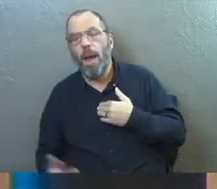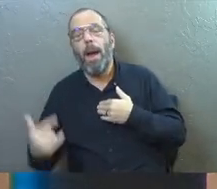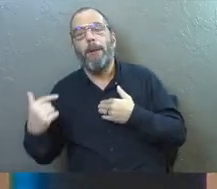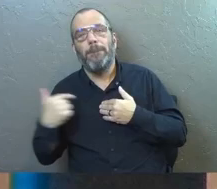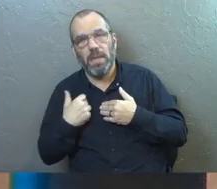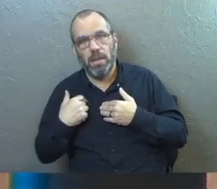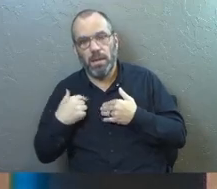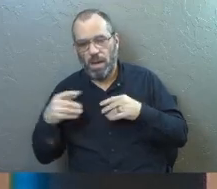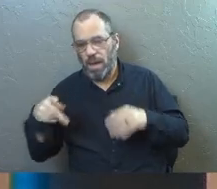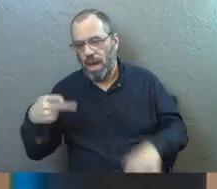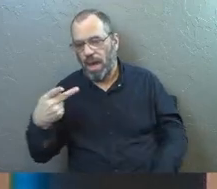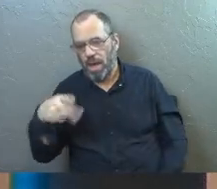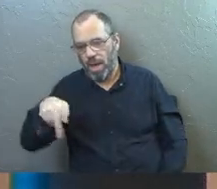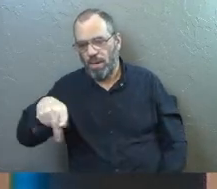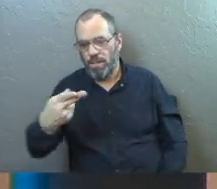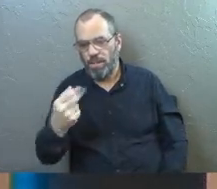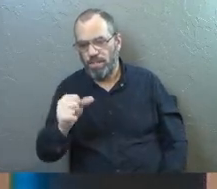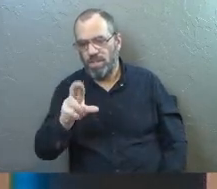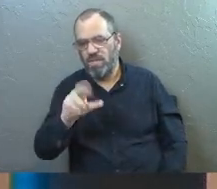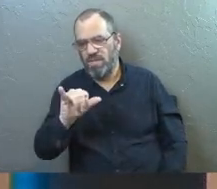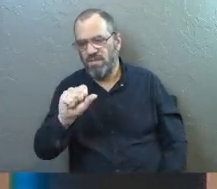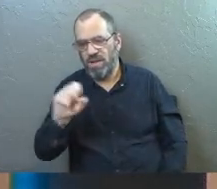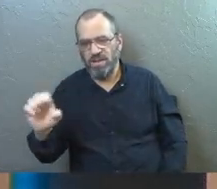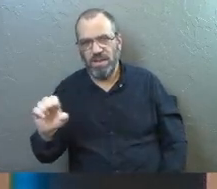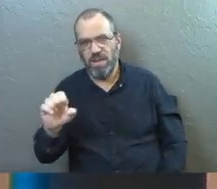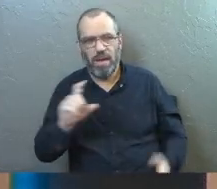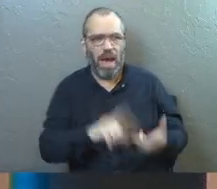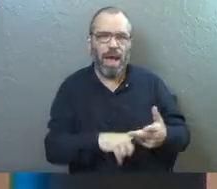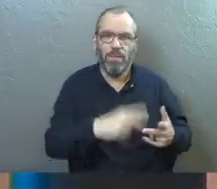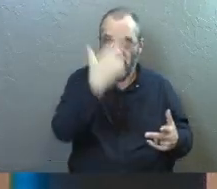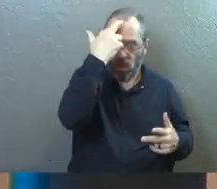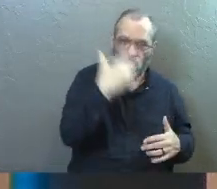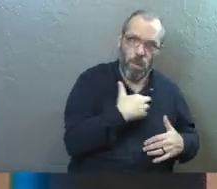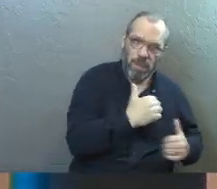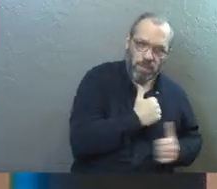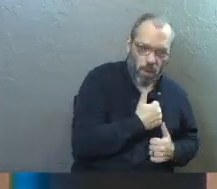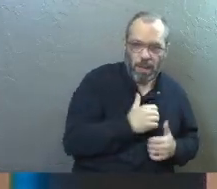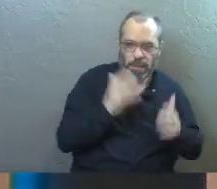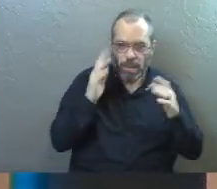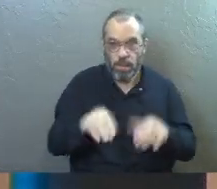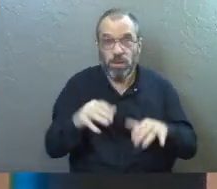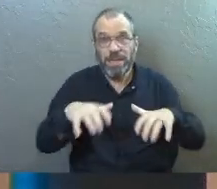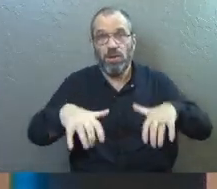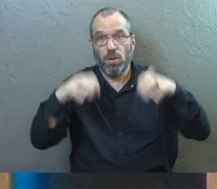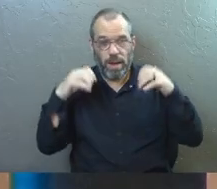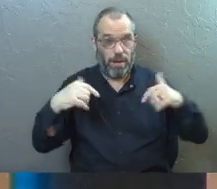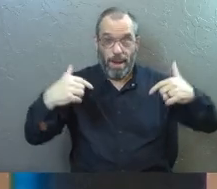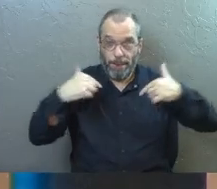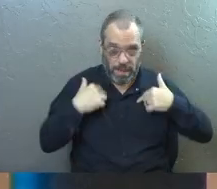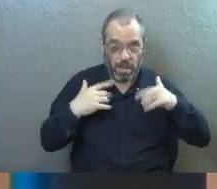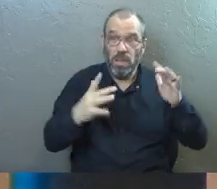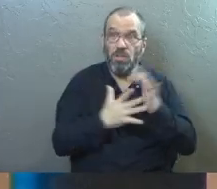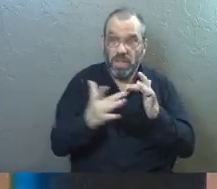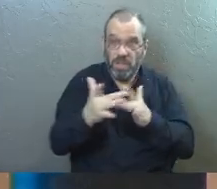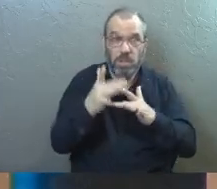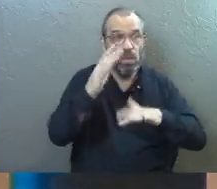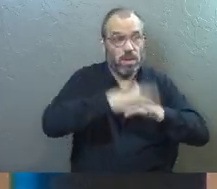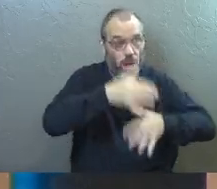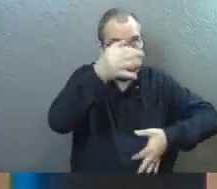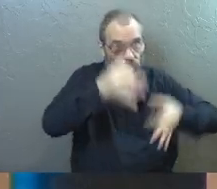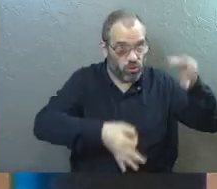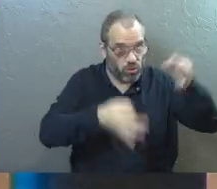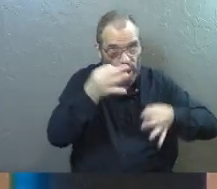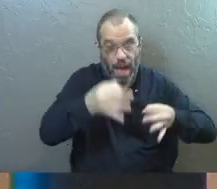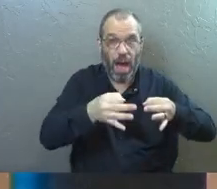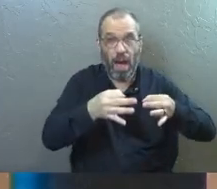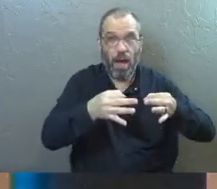am the Pharisee. I am the Roman soldier. I'm the person in the crowd while Jesus was on trial who